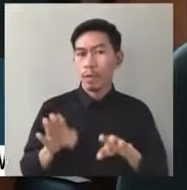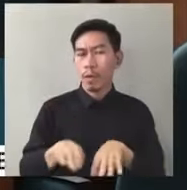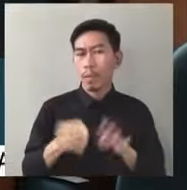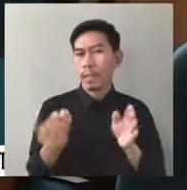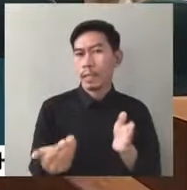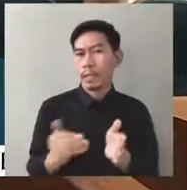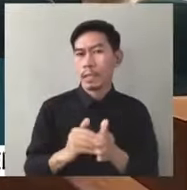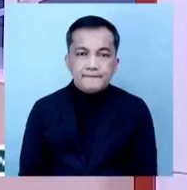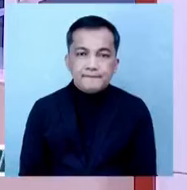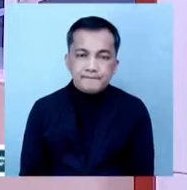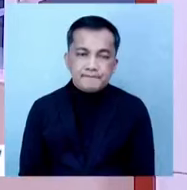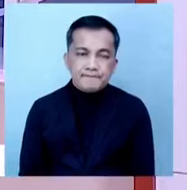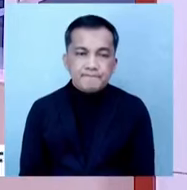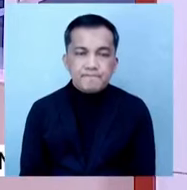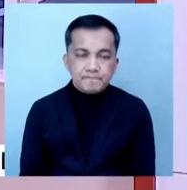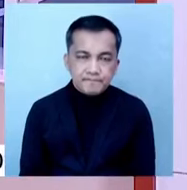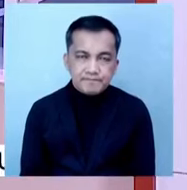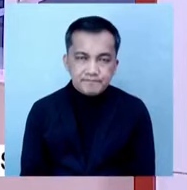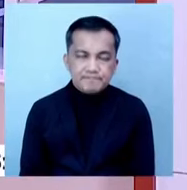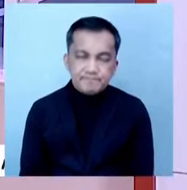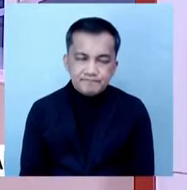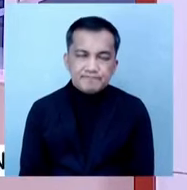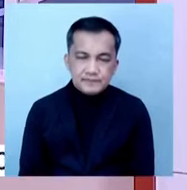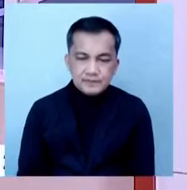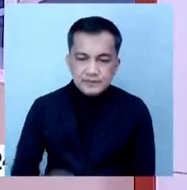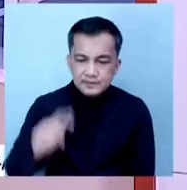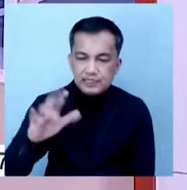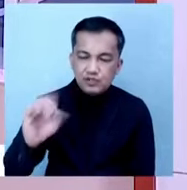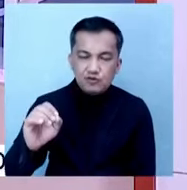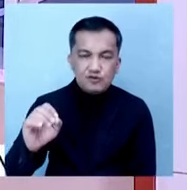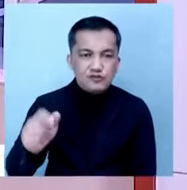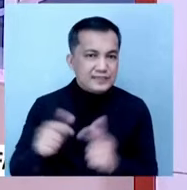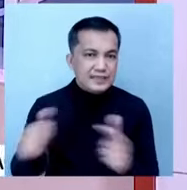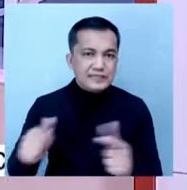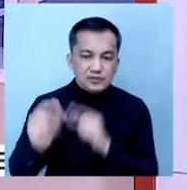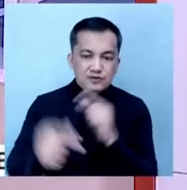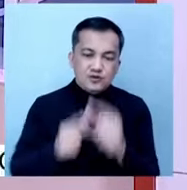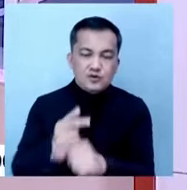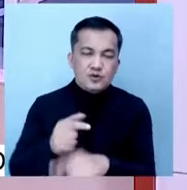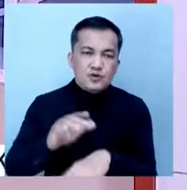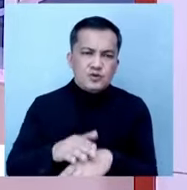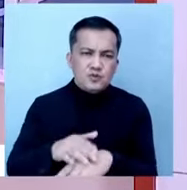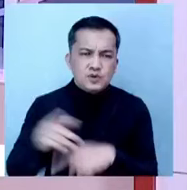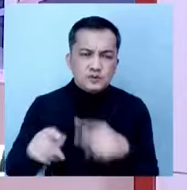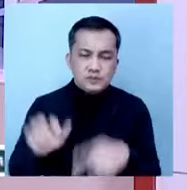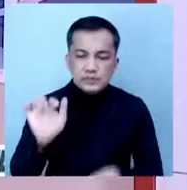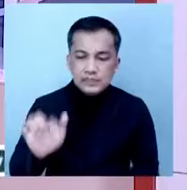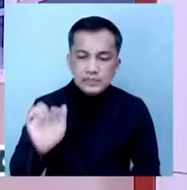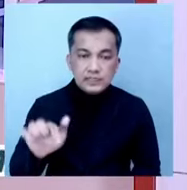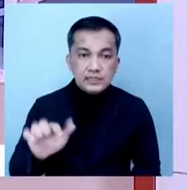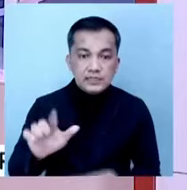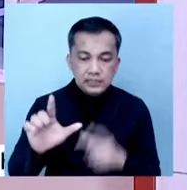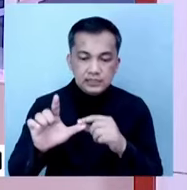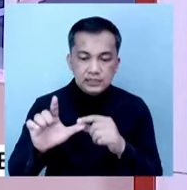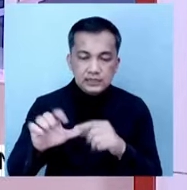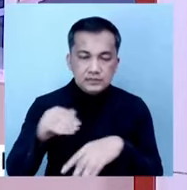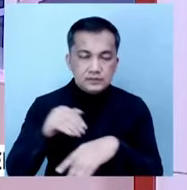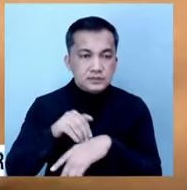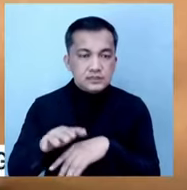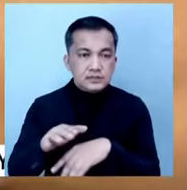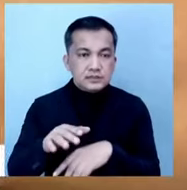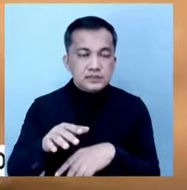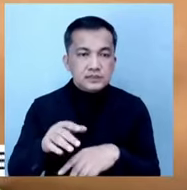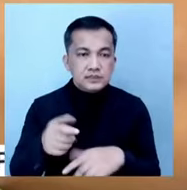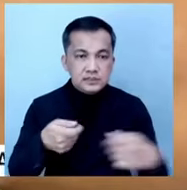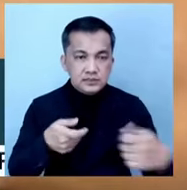April 29. Telco giant Globe warning the public against clicking links sent to them via text messages amid a rise